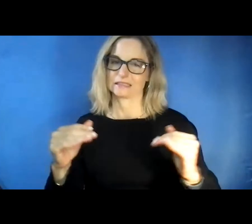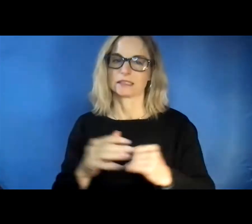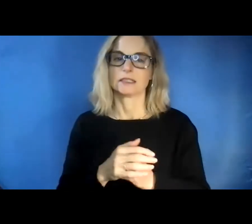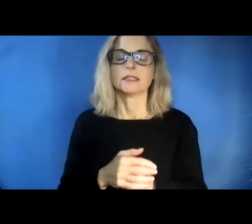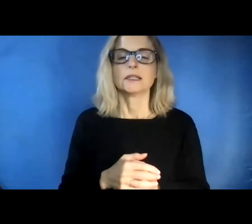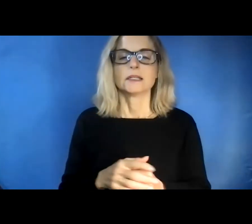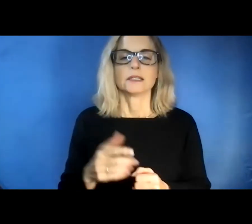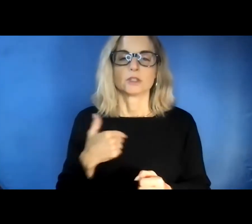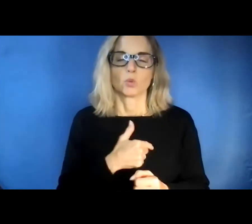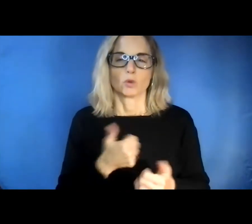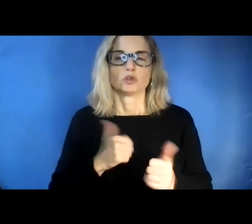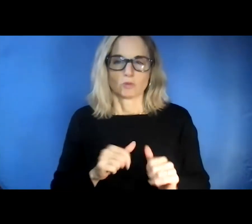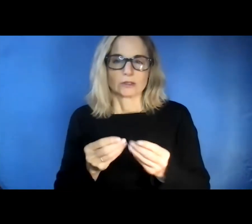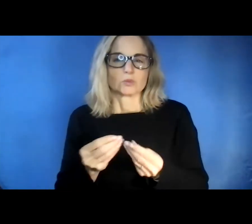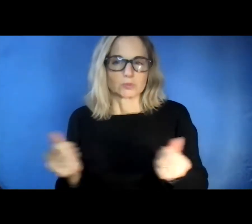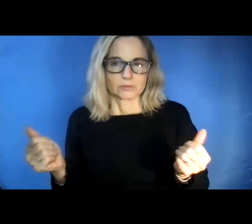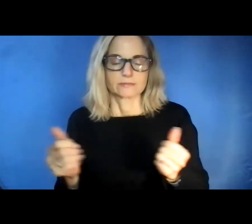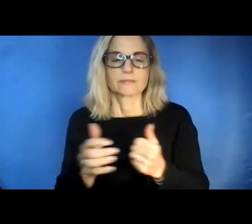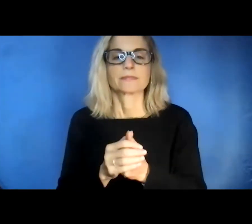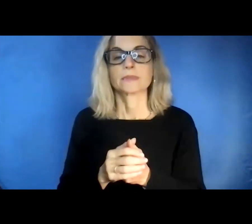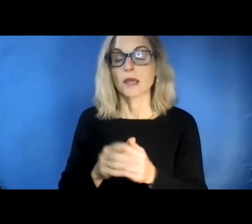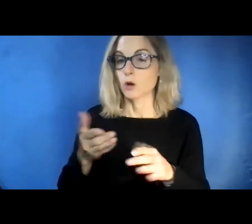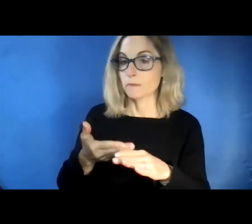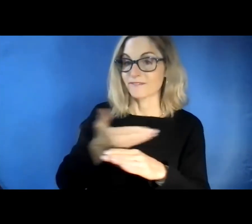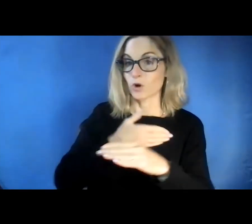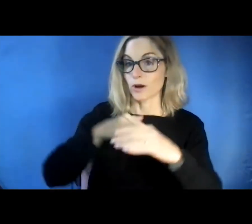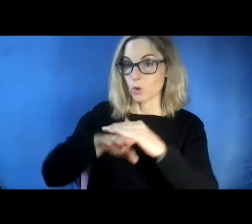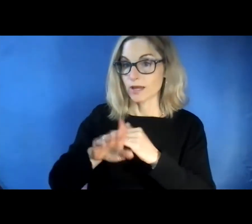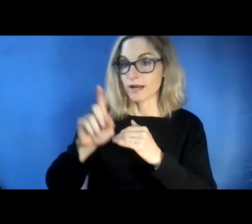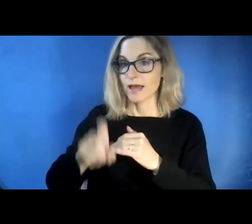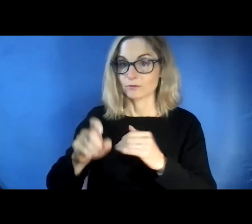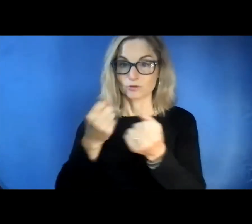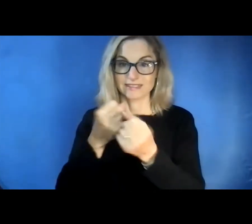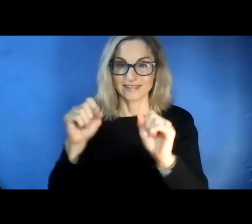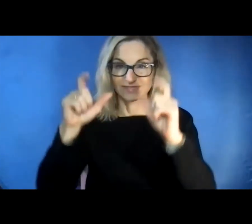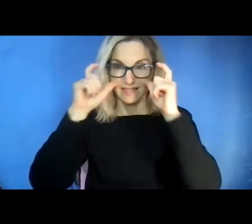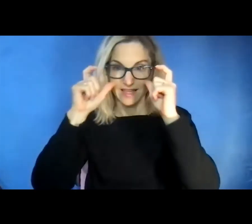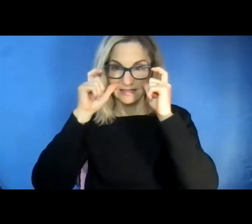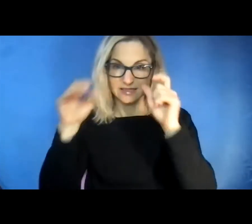production facility, I have to wear these safety glasses and these safety boots as well.